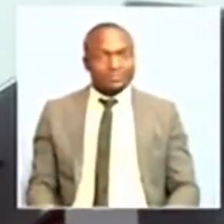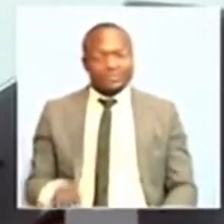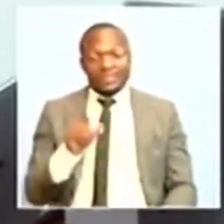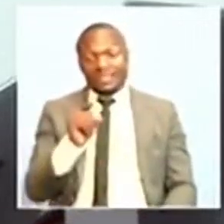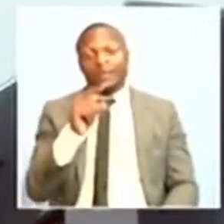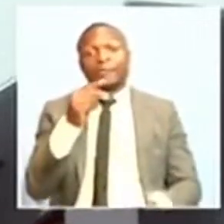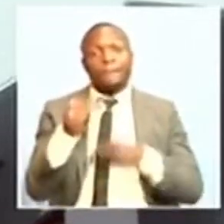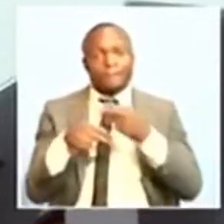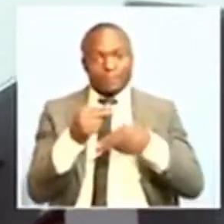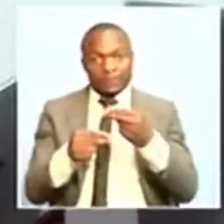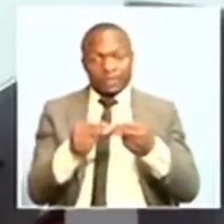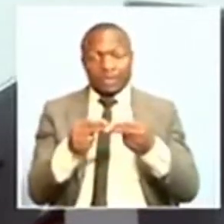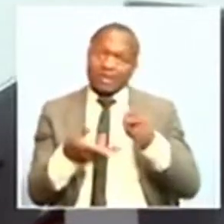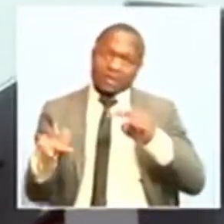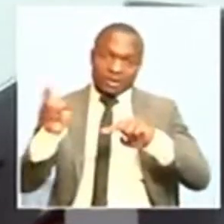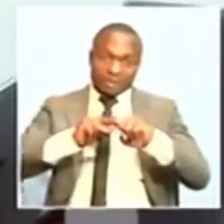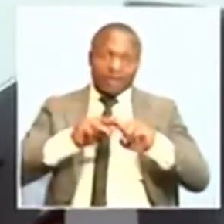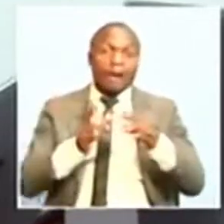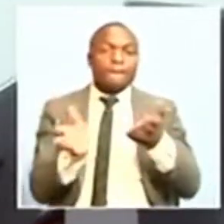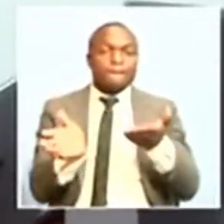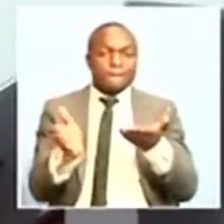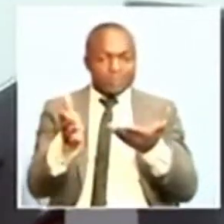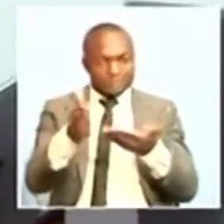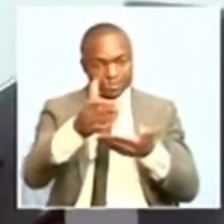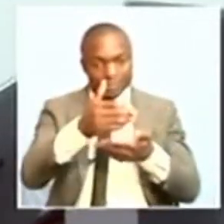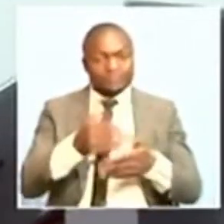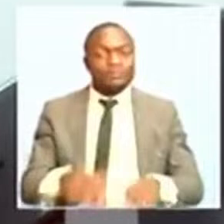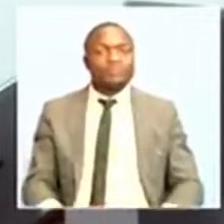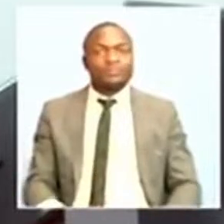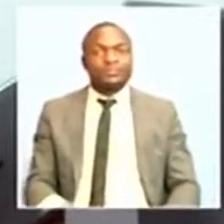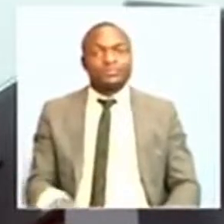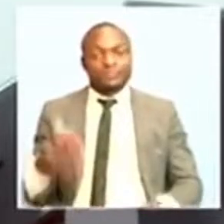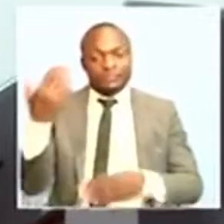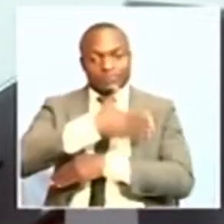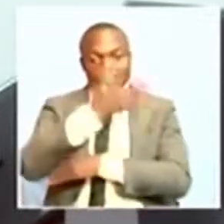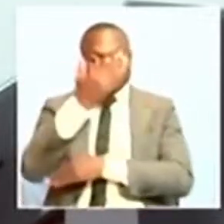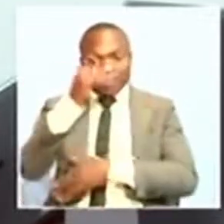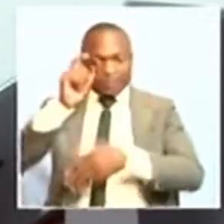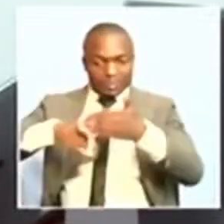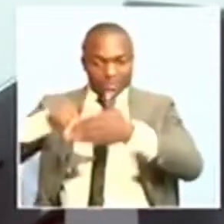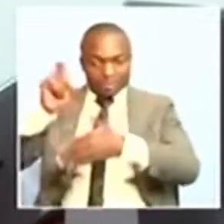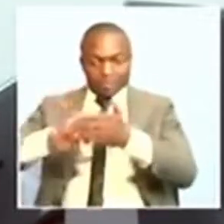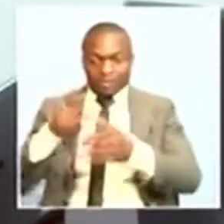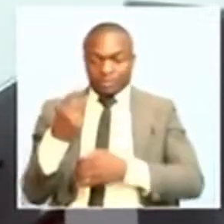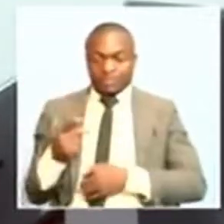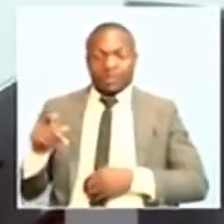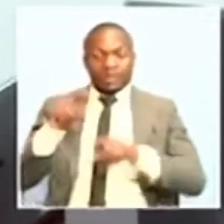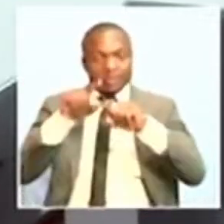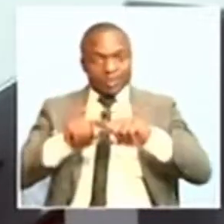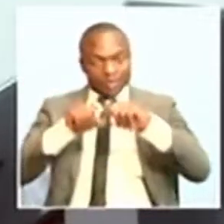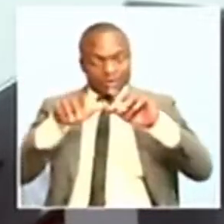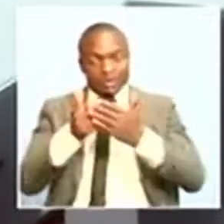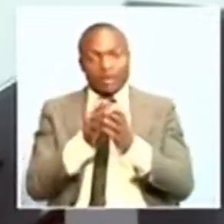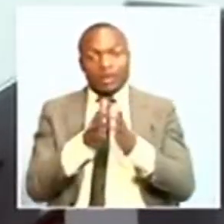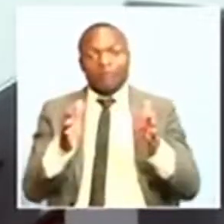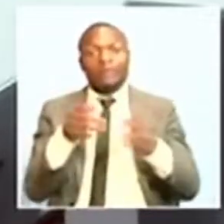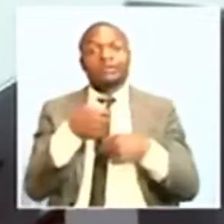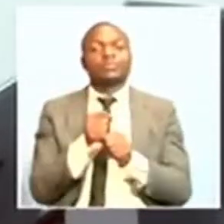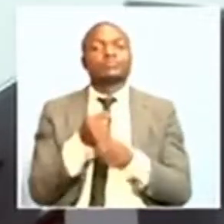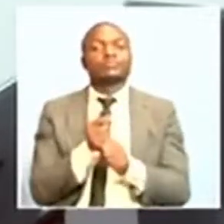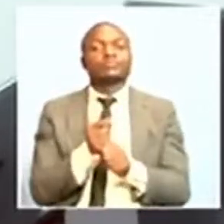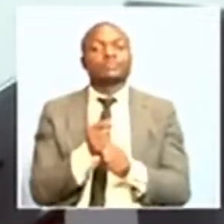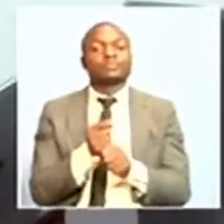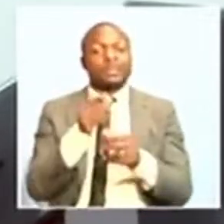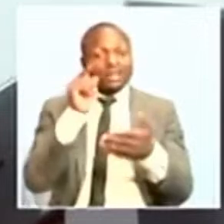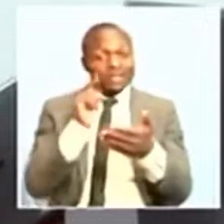means that the increase of collecting excise duty on those products is dependent on how much they produce.